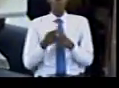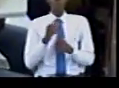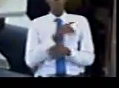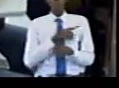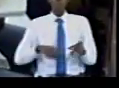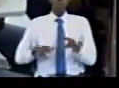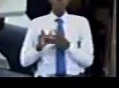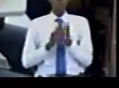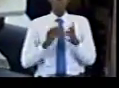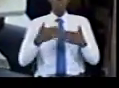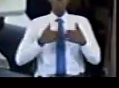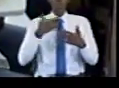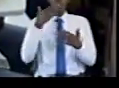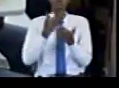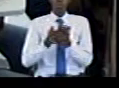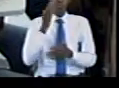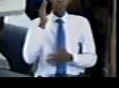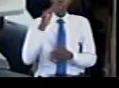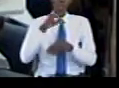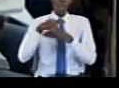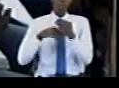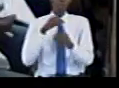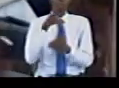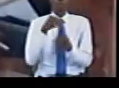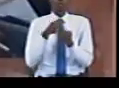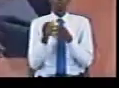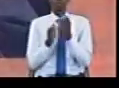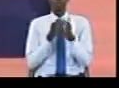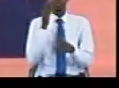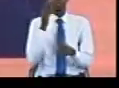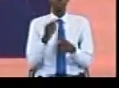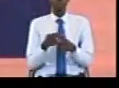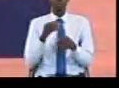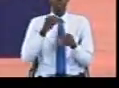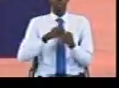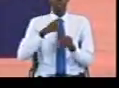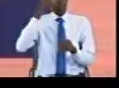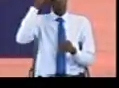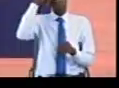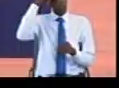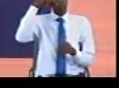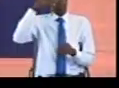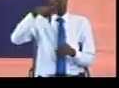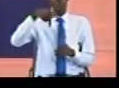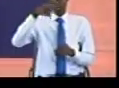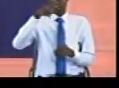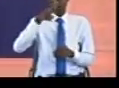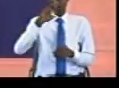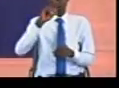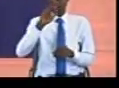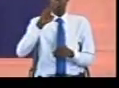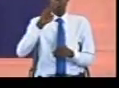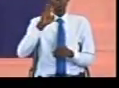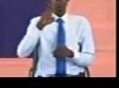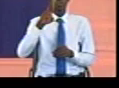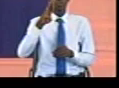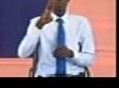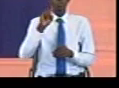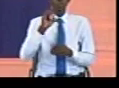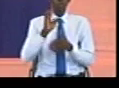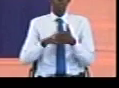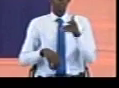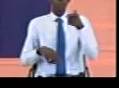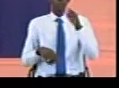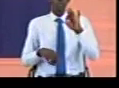testimony concerning you. And look at chapter 29 of Proverbs. Proverbs 29, I'm reading from verse